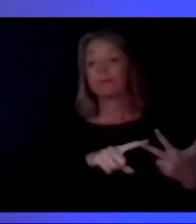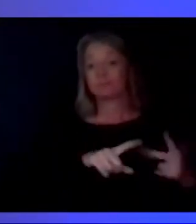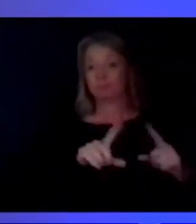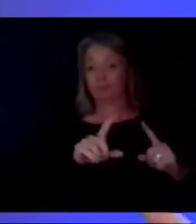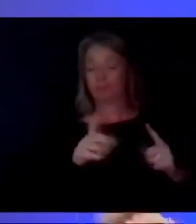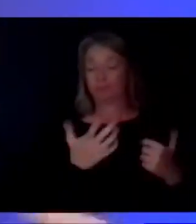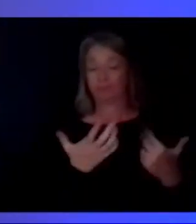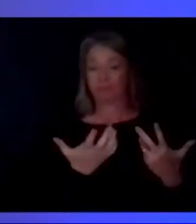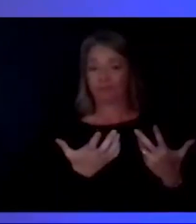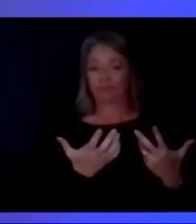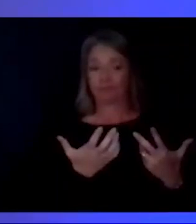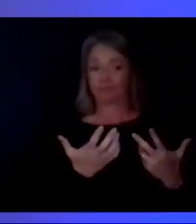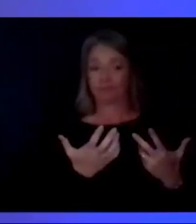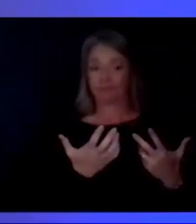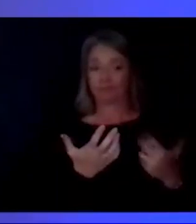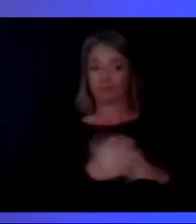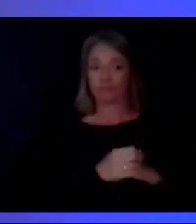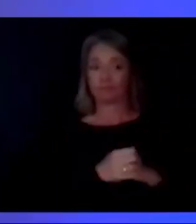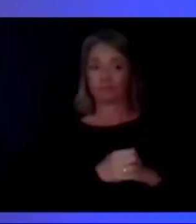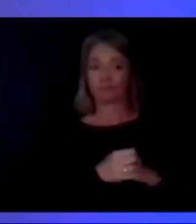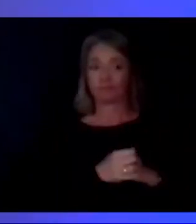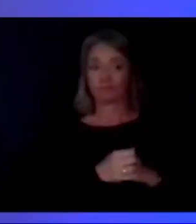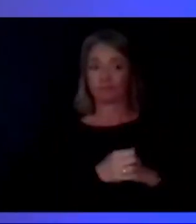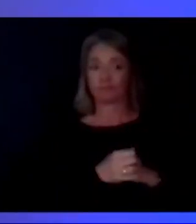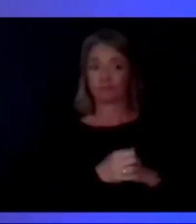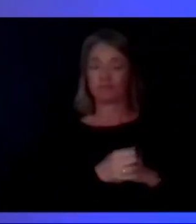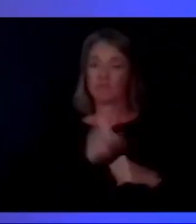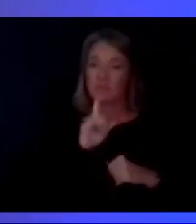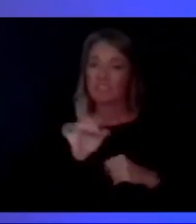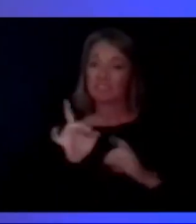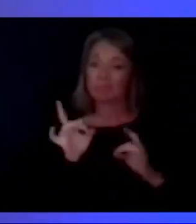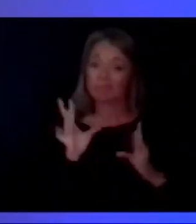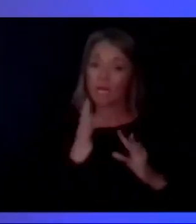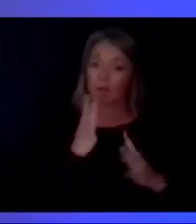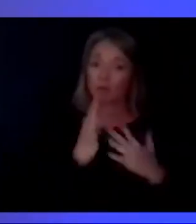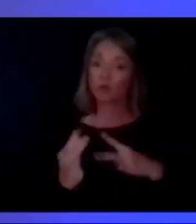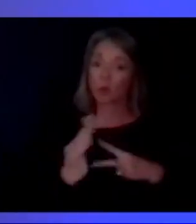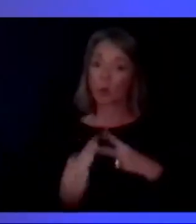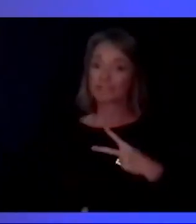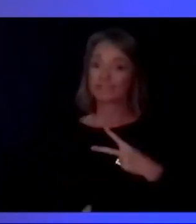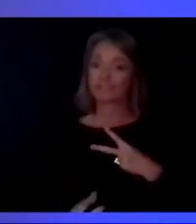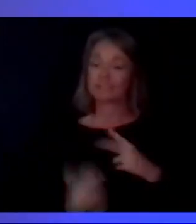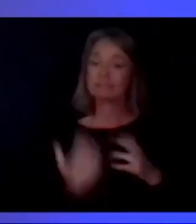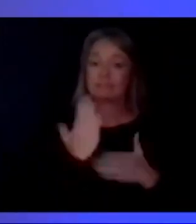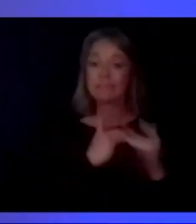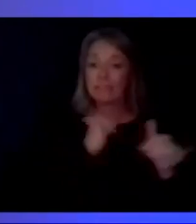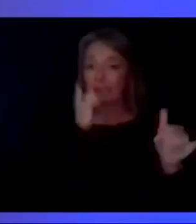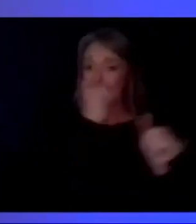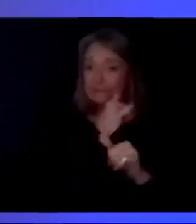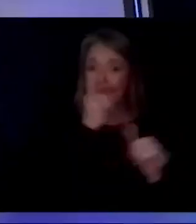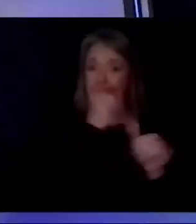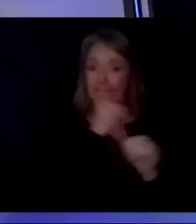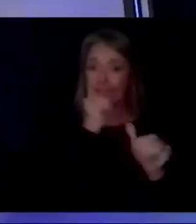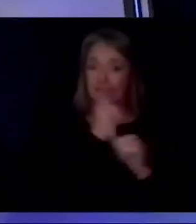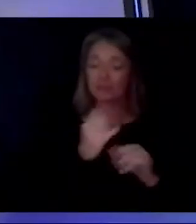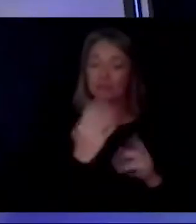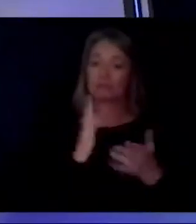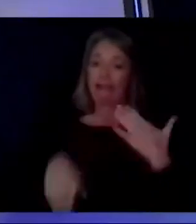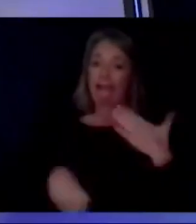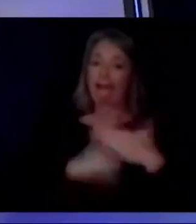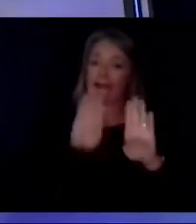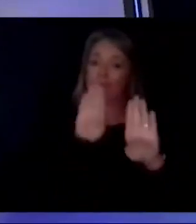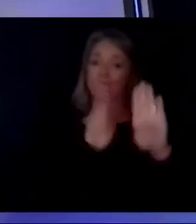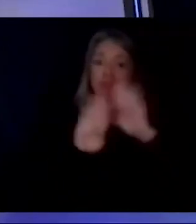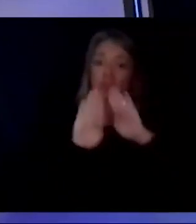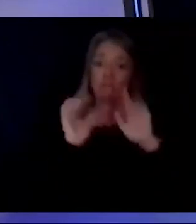not making a poor choice. And so this is just silly and contributing to additional frustration by all. So we say don't drink and drive.